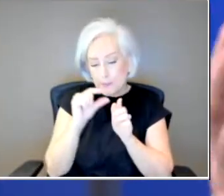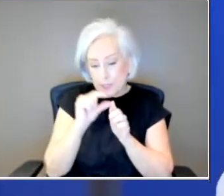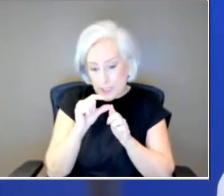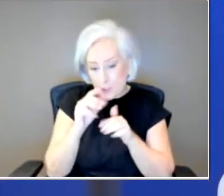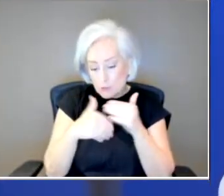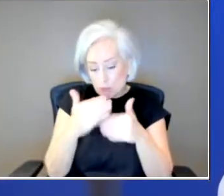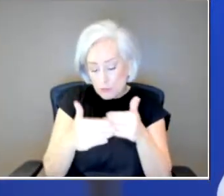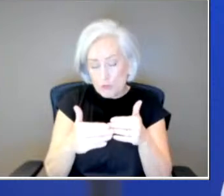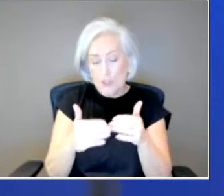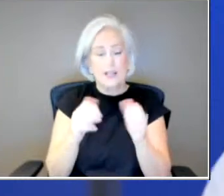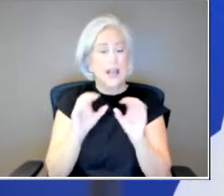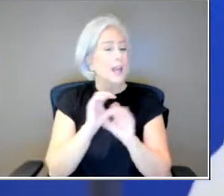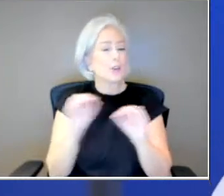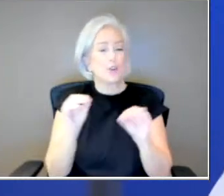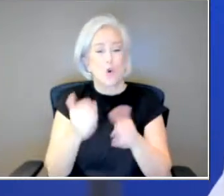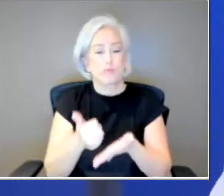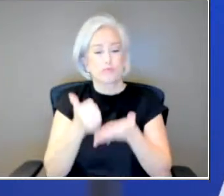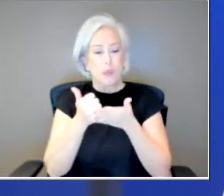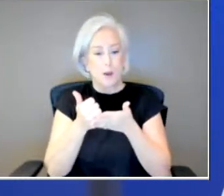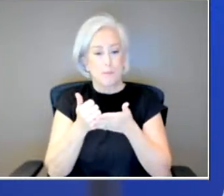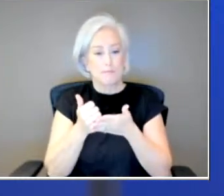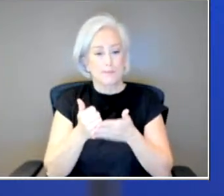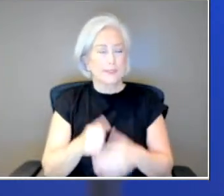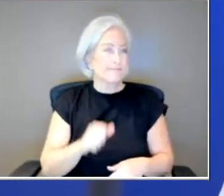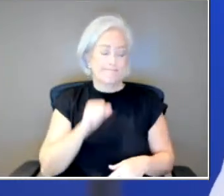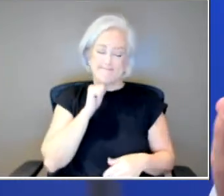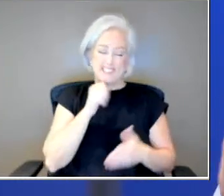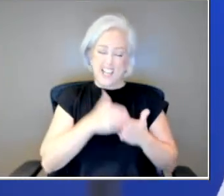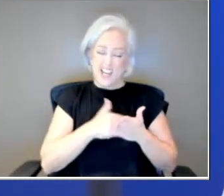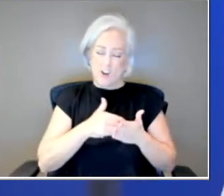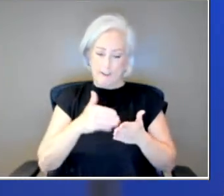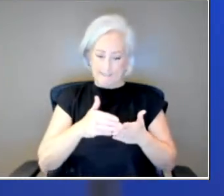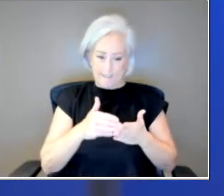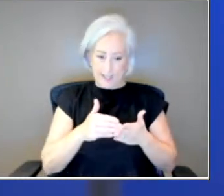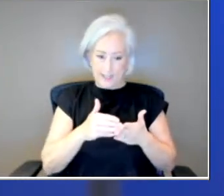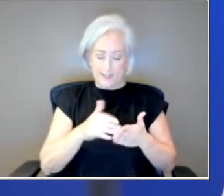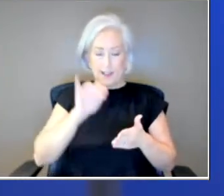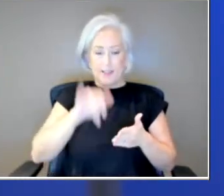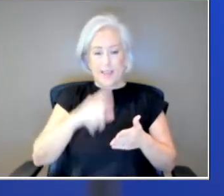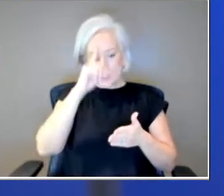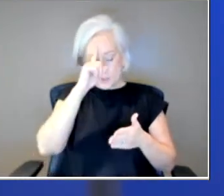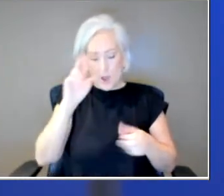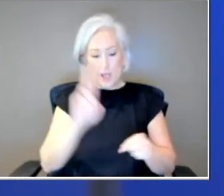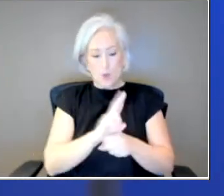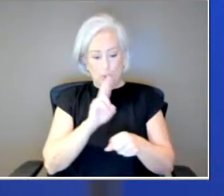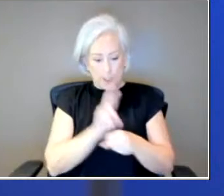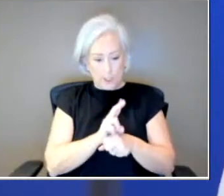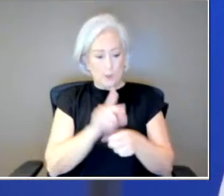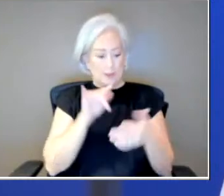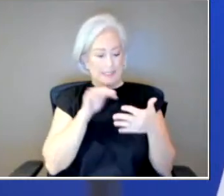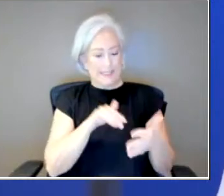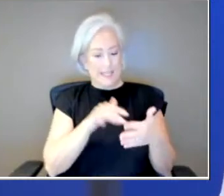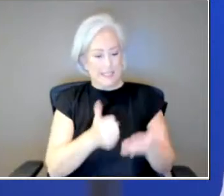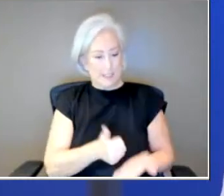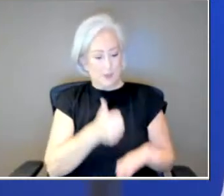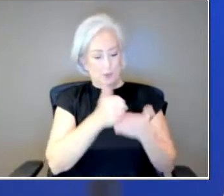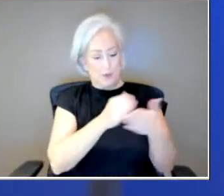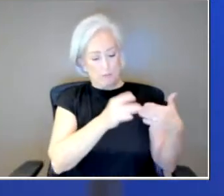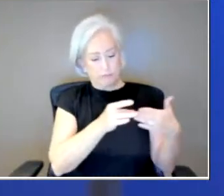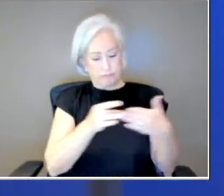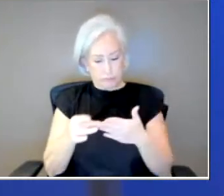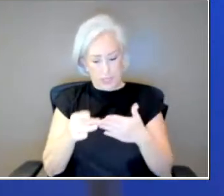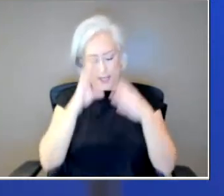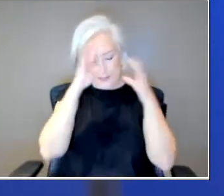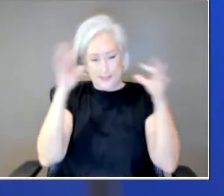everything is on a spectrum, so that's why we use big, evidence-based studies to try to guide our treatment decisions.